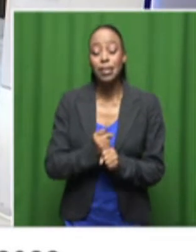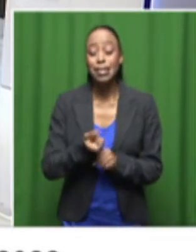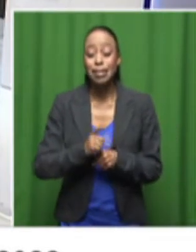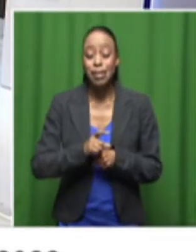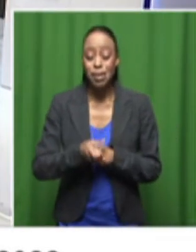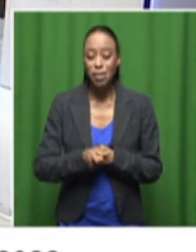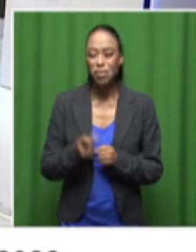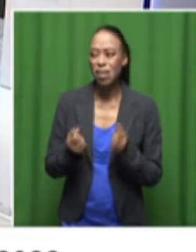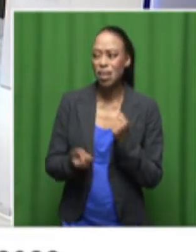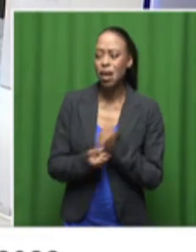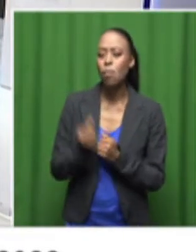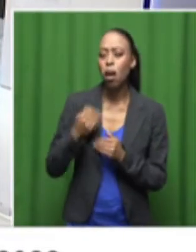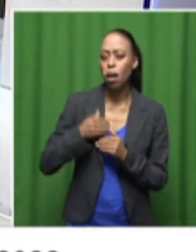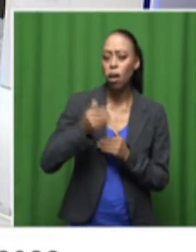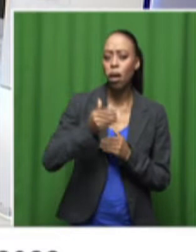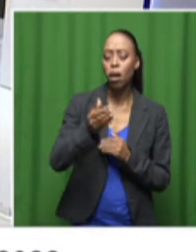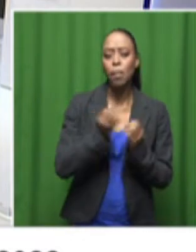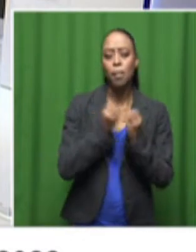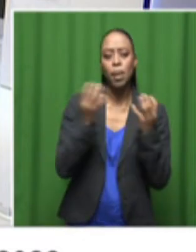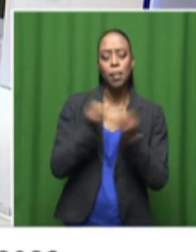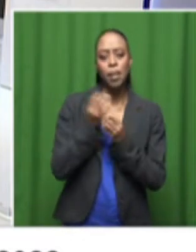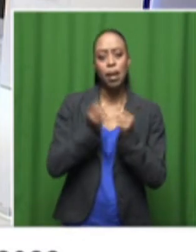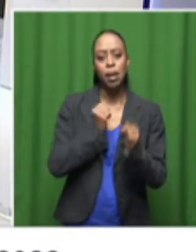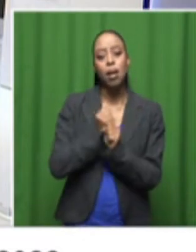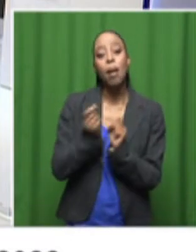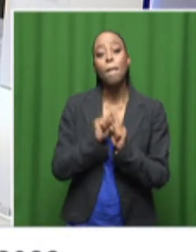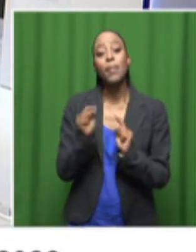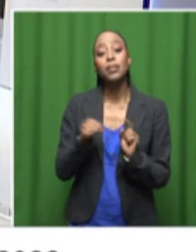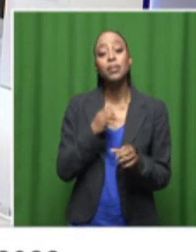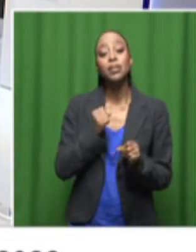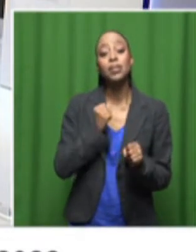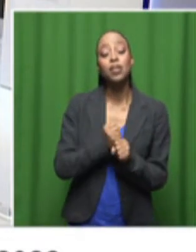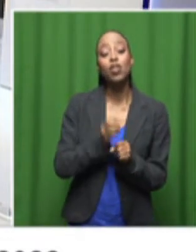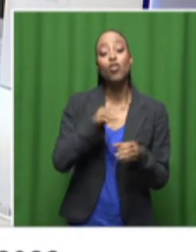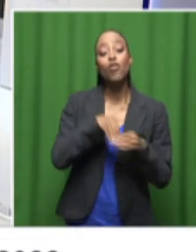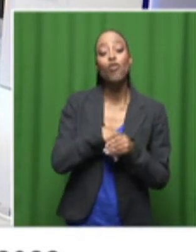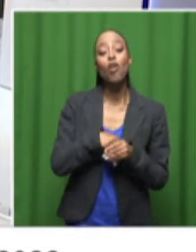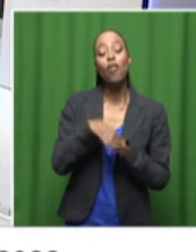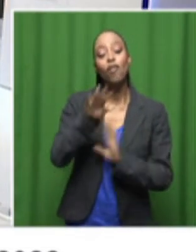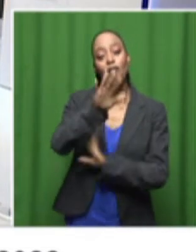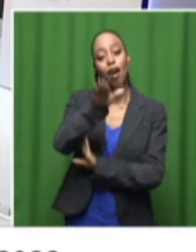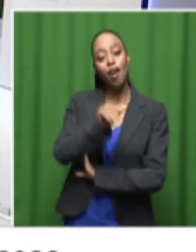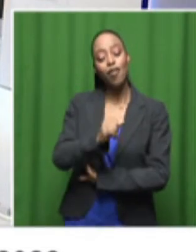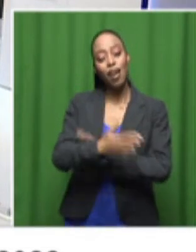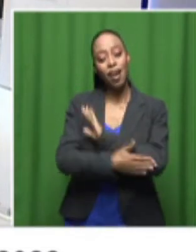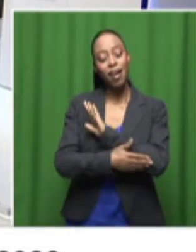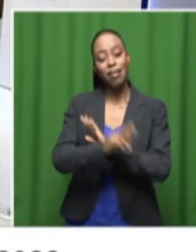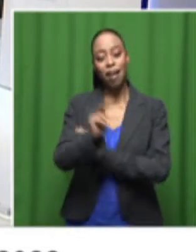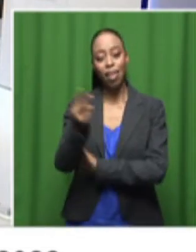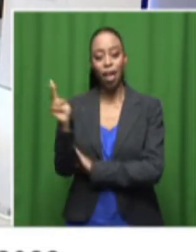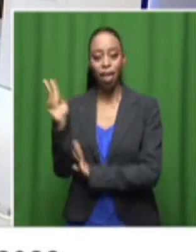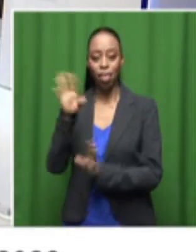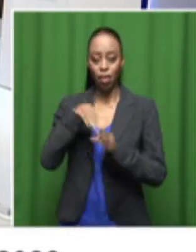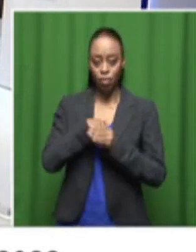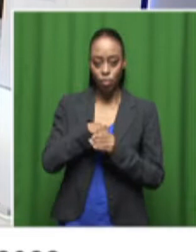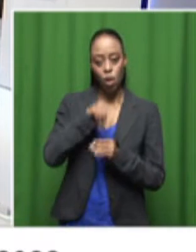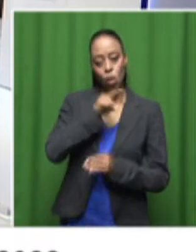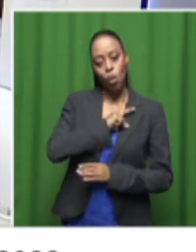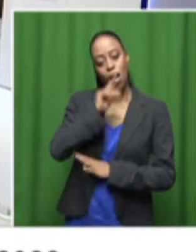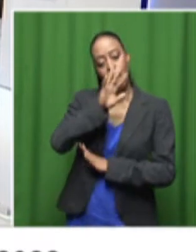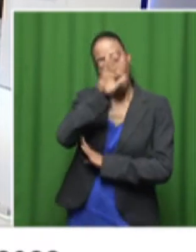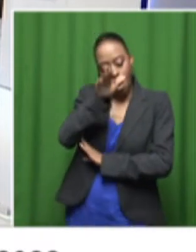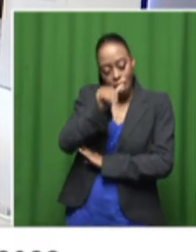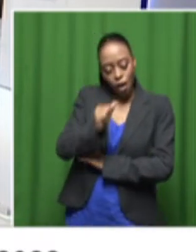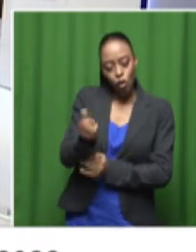has been going for a very long time, but what you've done this year is you have involved other African countries, and you've wanted to make it a continental